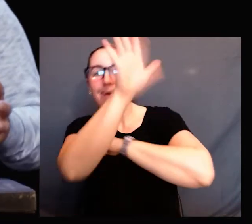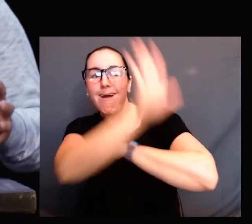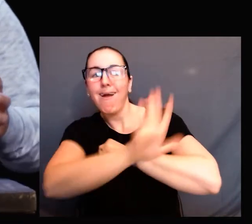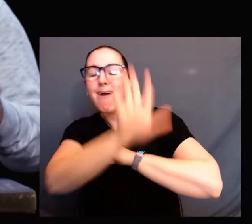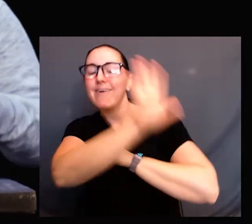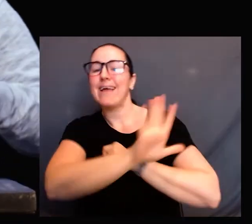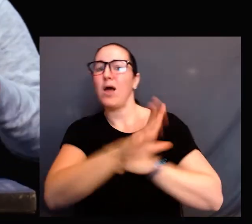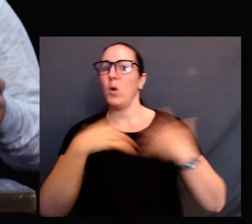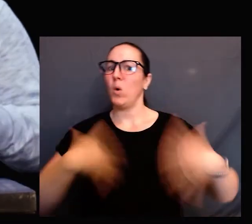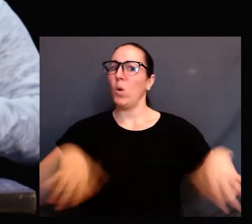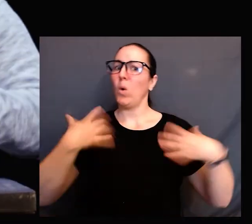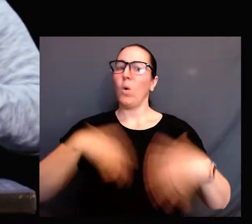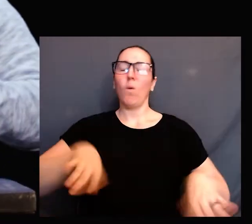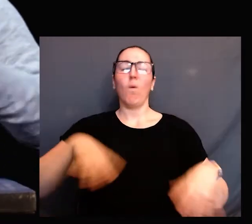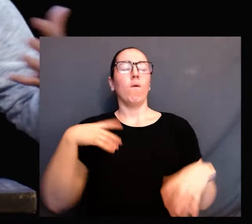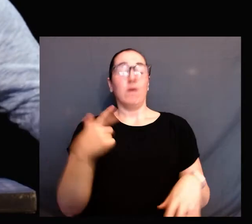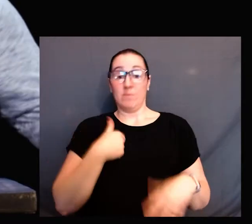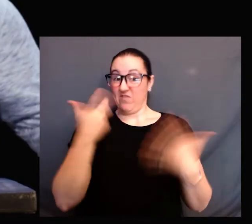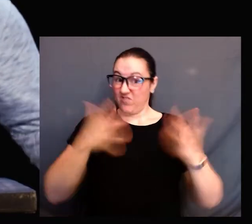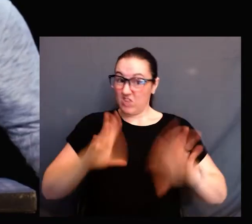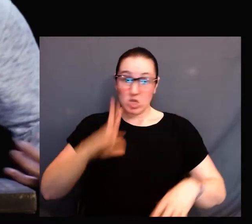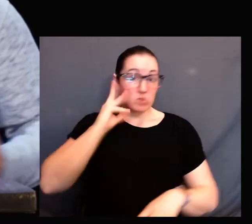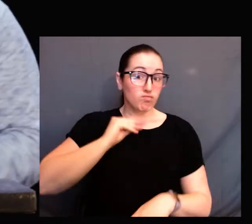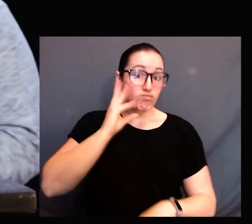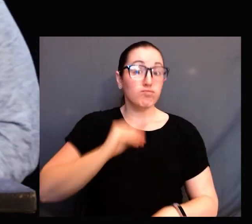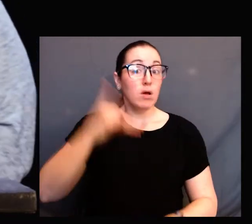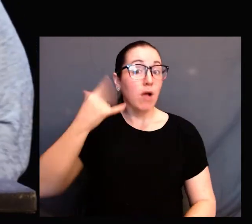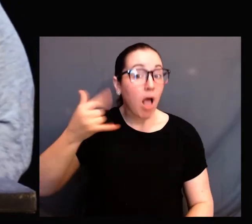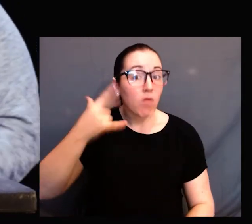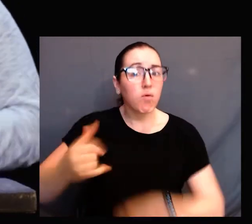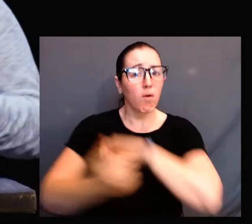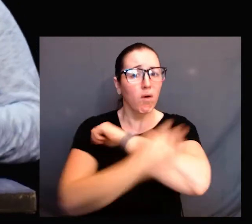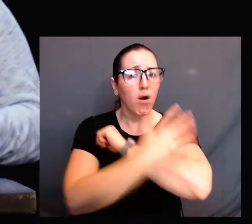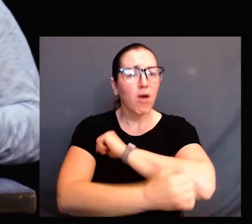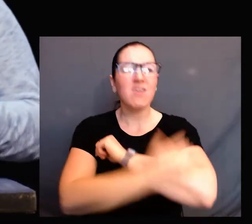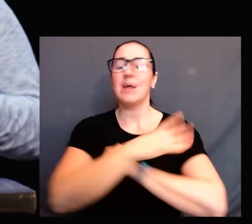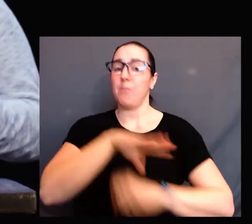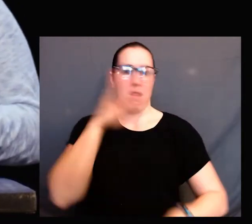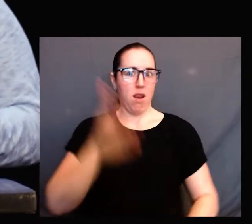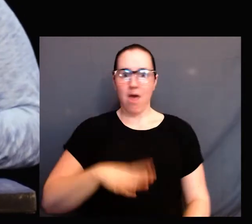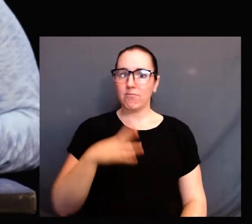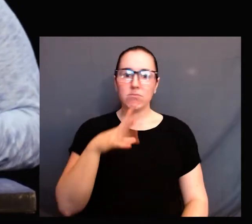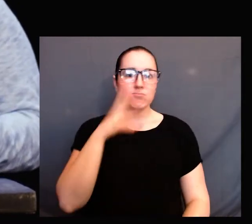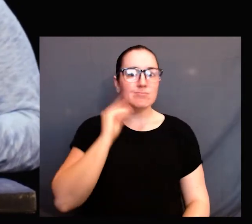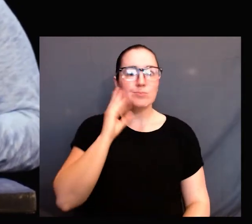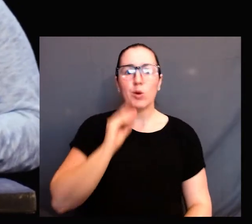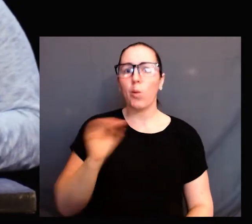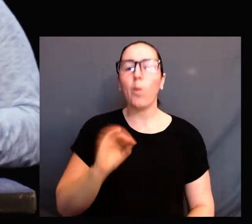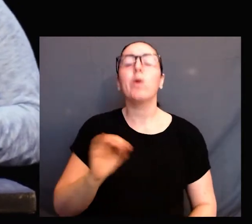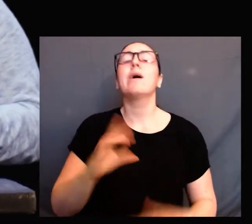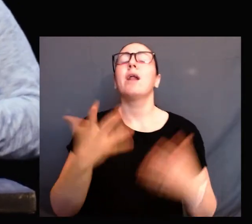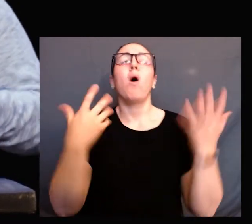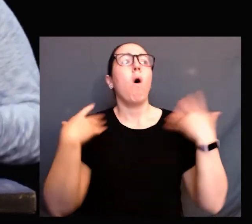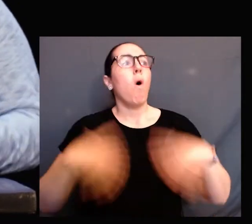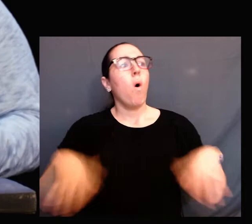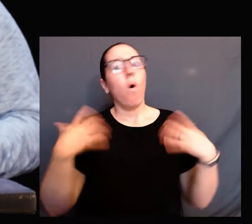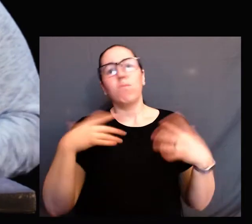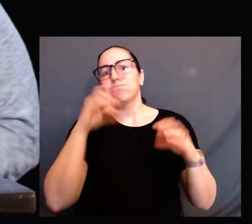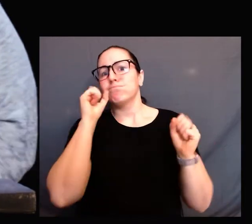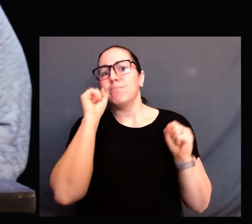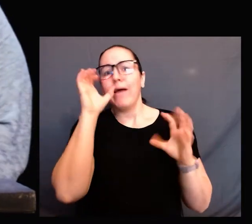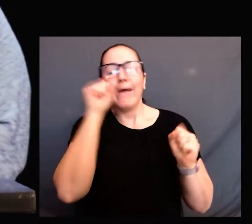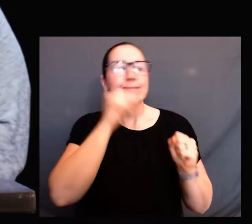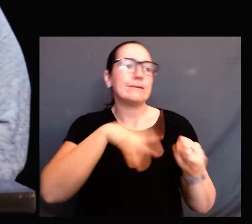absolutely breathtaking. Up until then, I've seen the California coast many times, but I'd never seen the Oregon coast. And it was